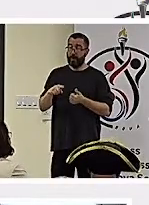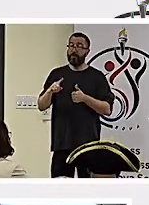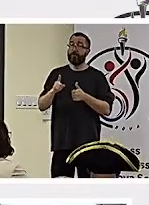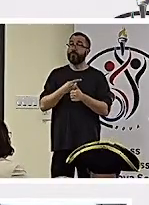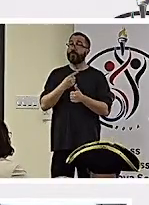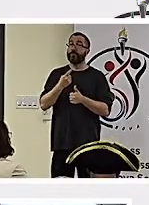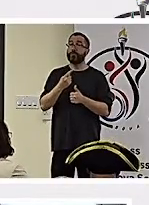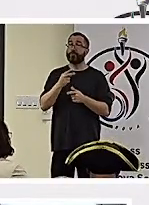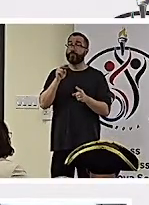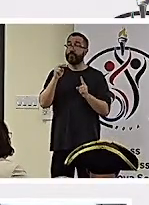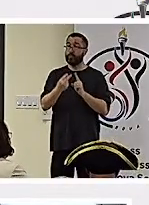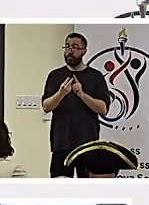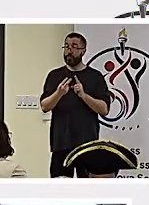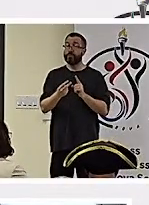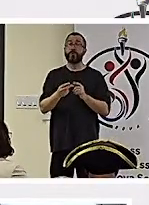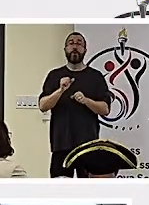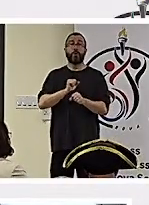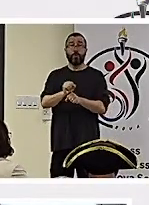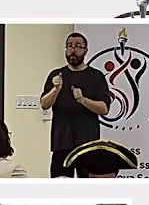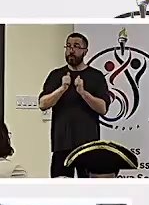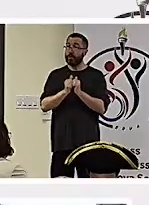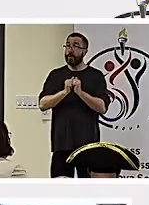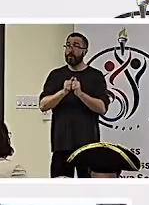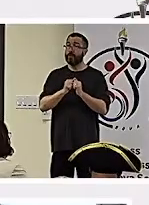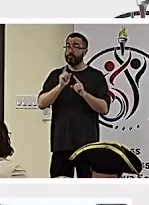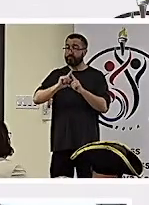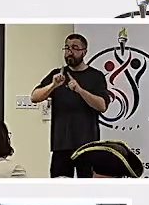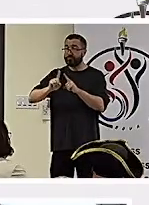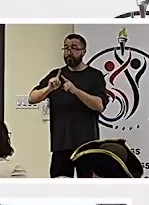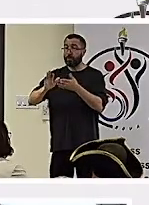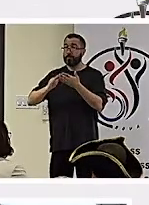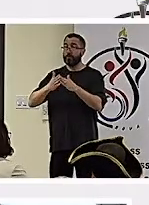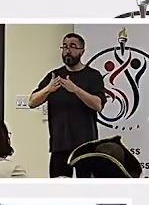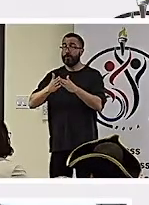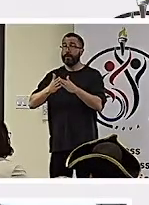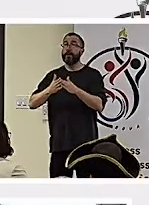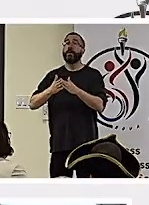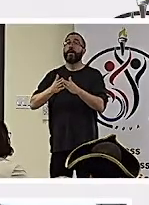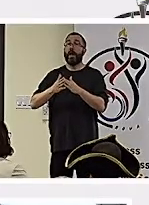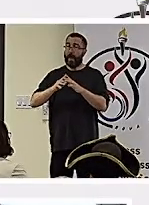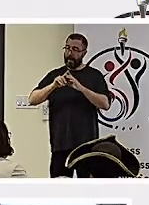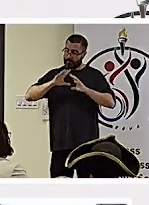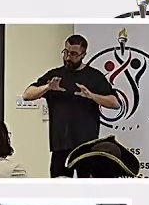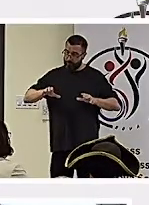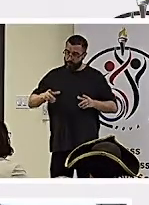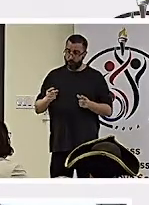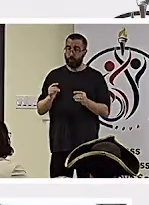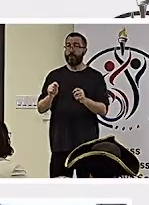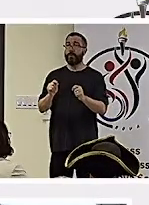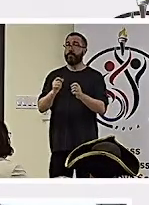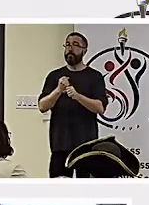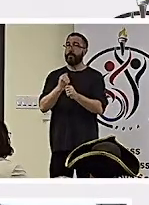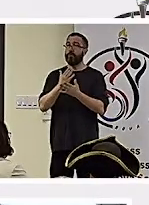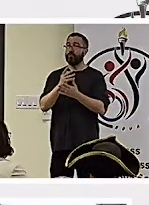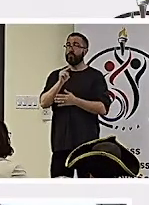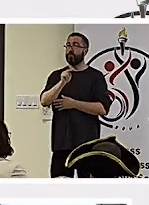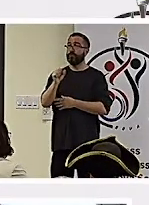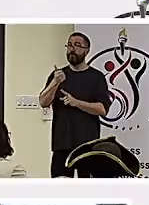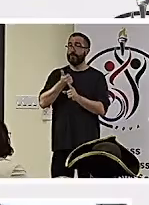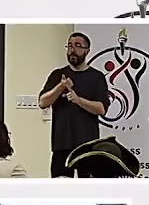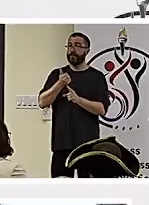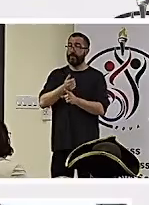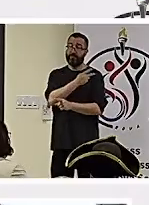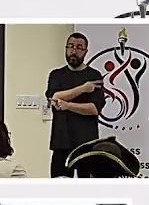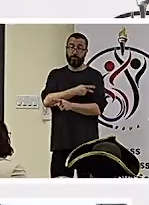voices, work together across communities, and take collective action to help ensure Nova Scotia is a province